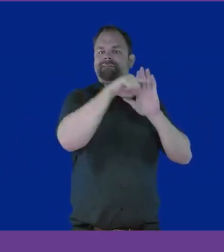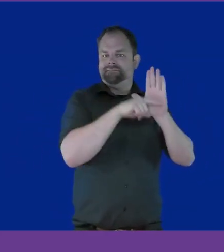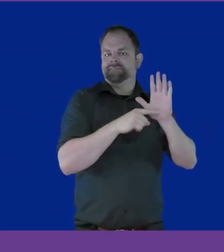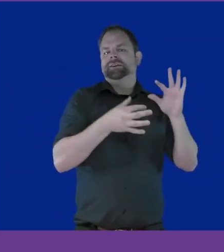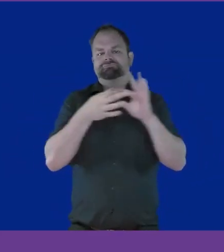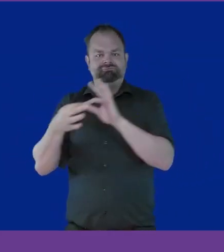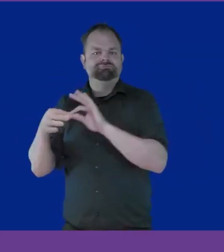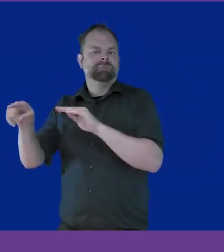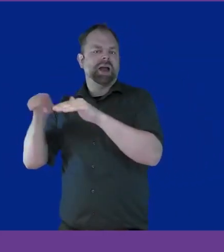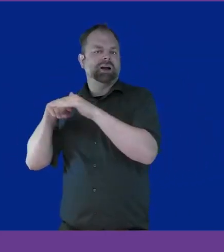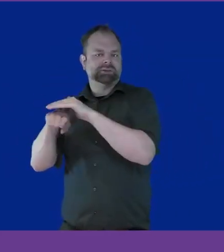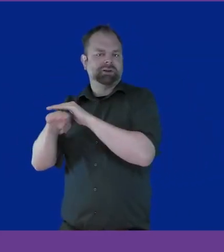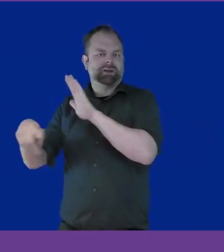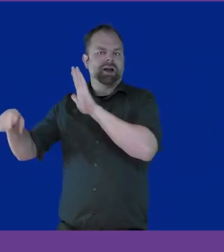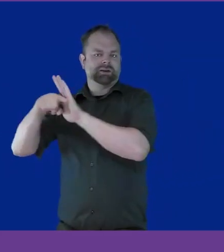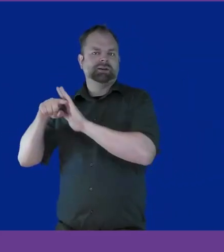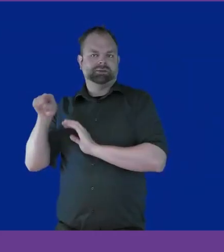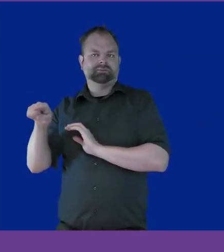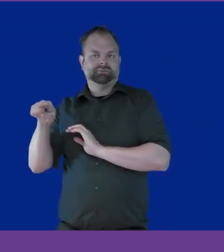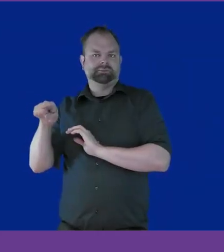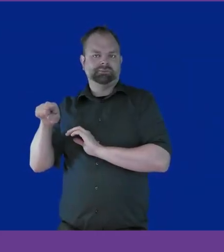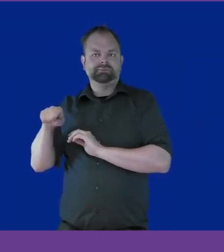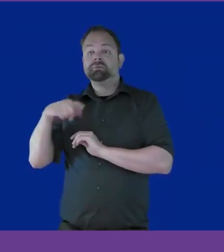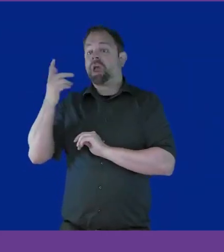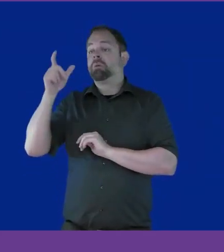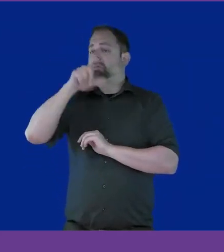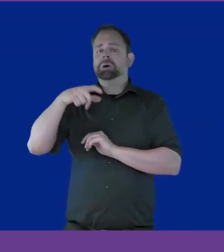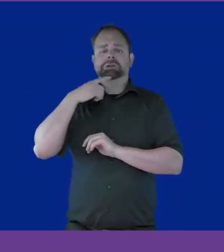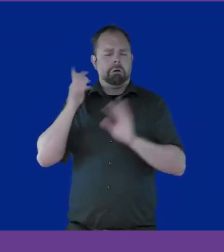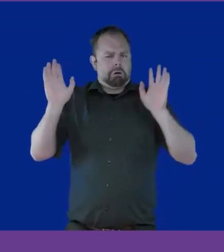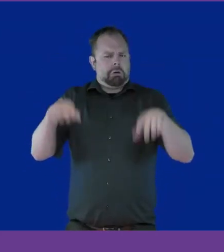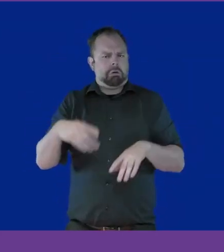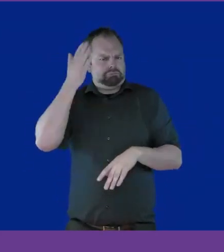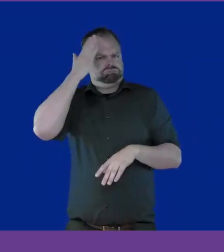aspect, another lever, so to say, of making payments more accessible, perhaps,